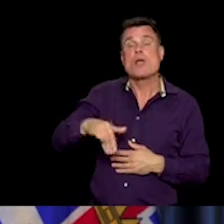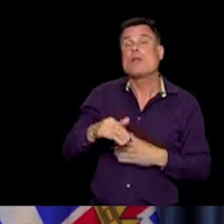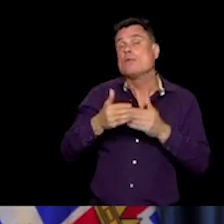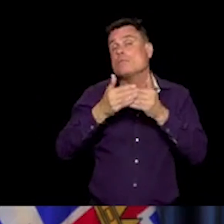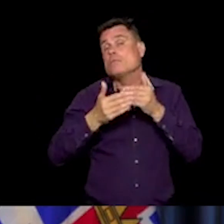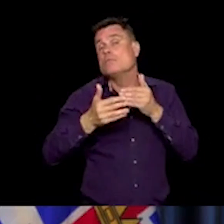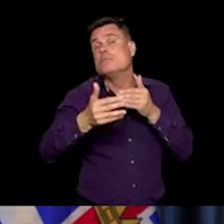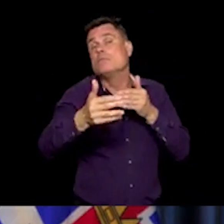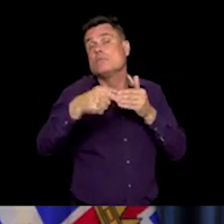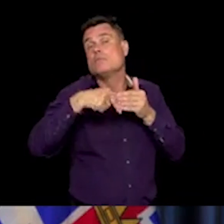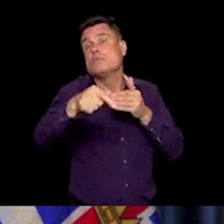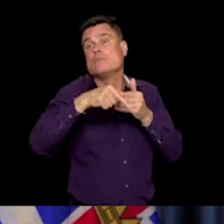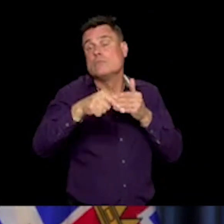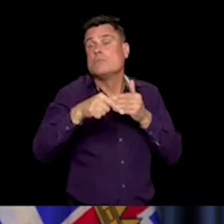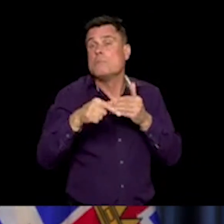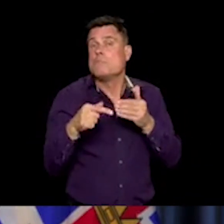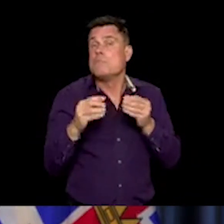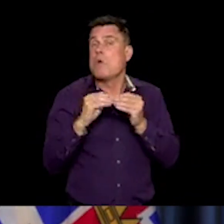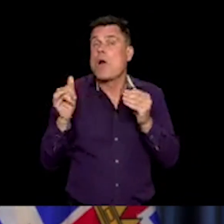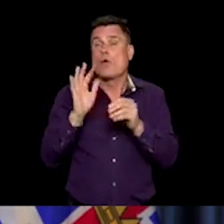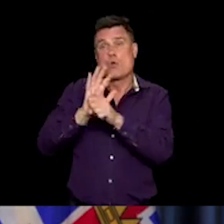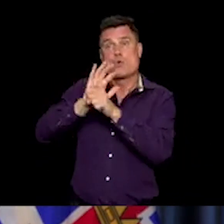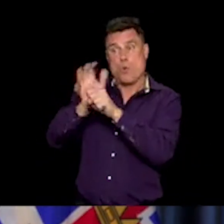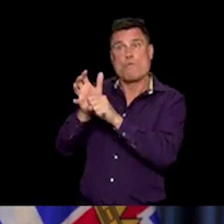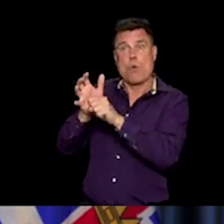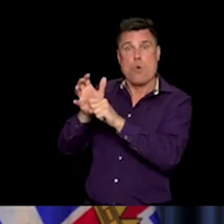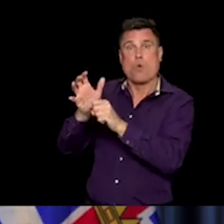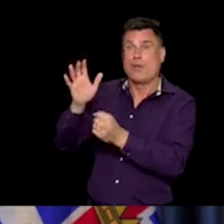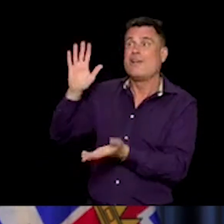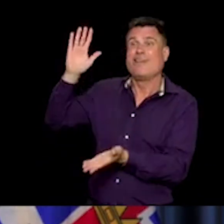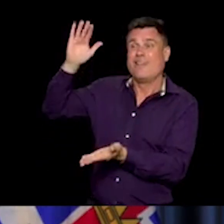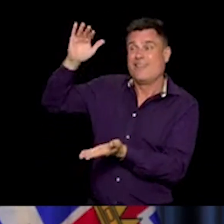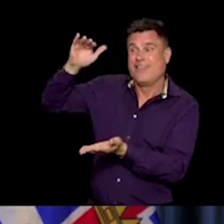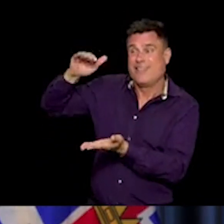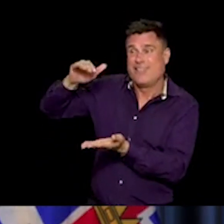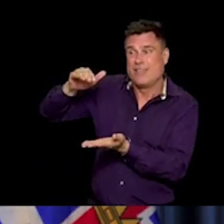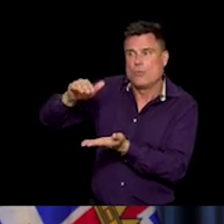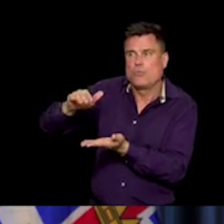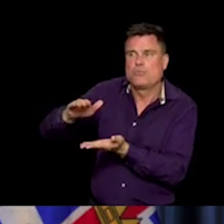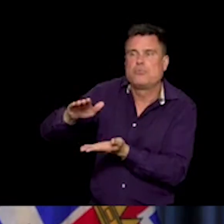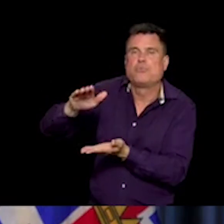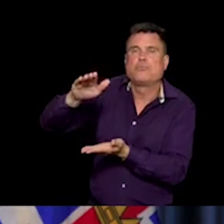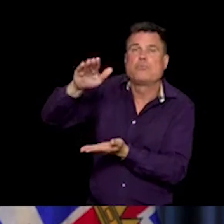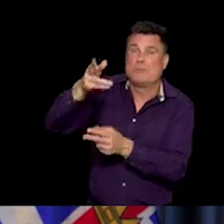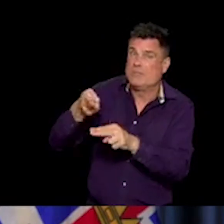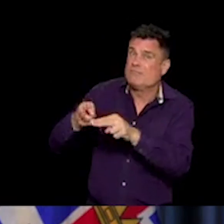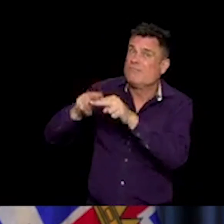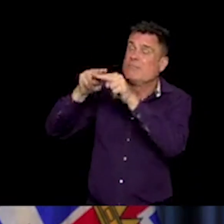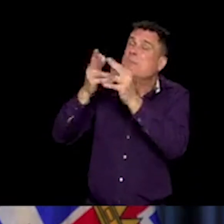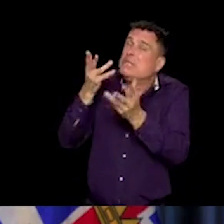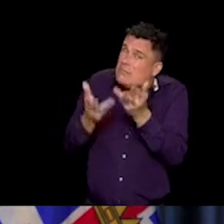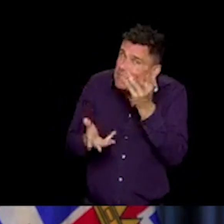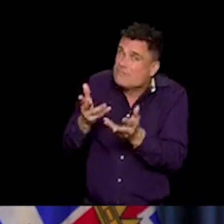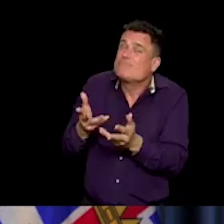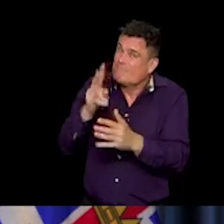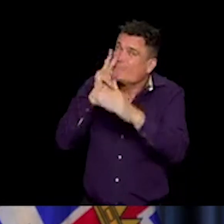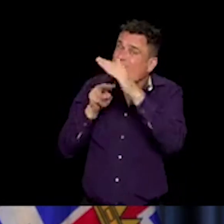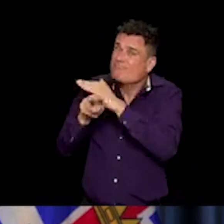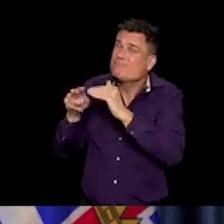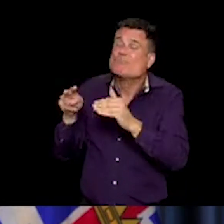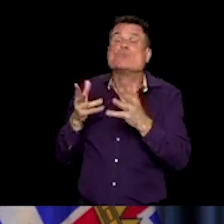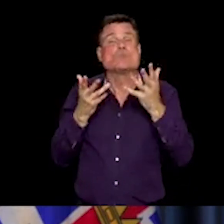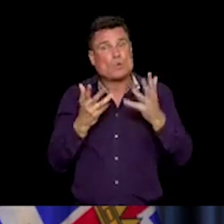also depends on all of us. It depends on our ongoing commitment to use the skills we've learned from Dr. Henry and from public health